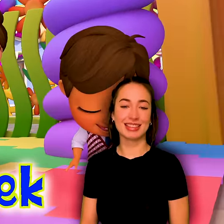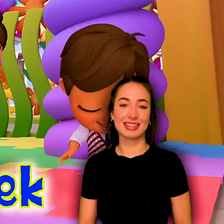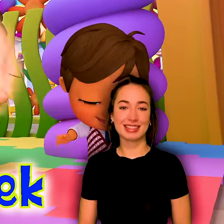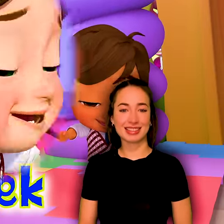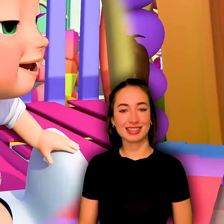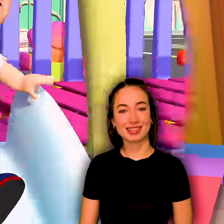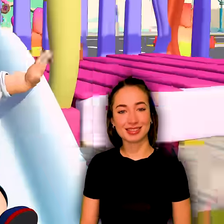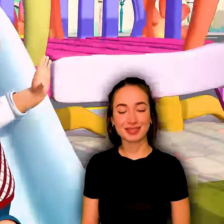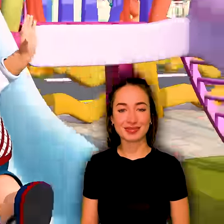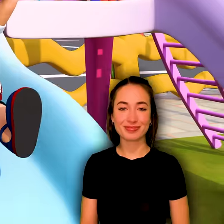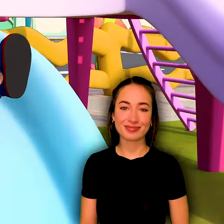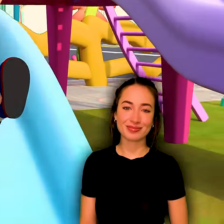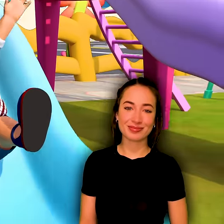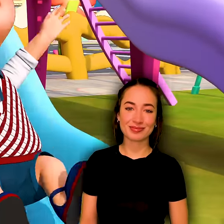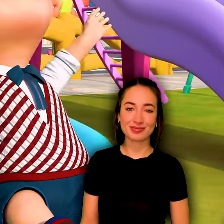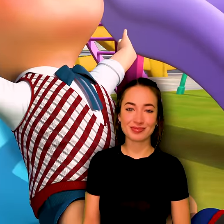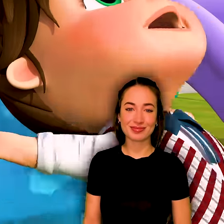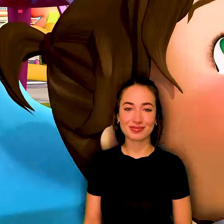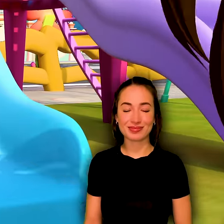hide and seek